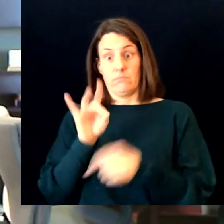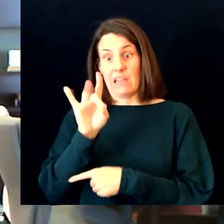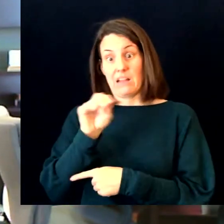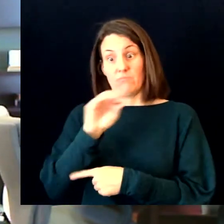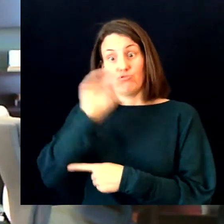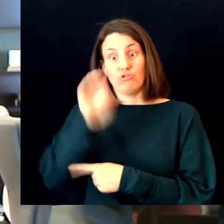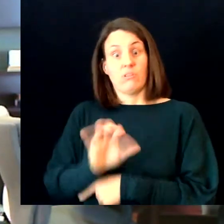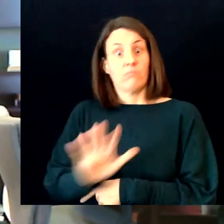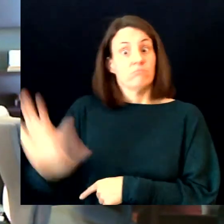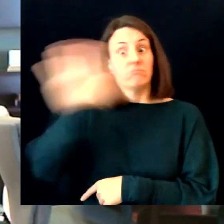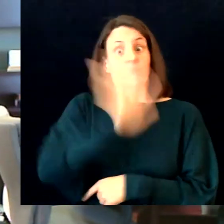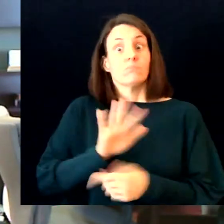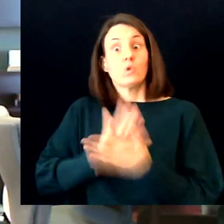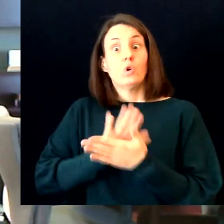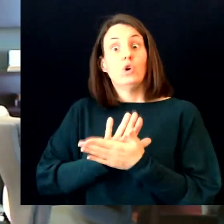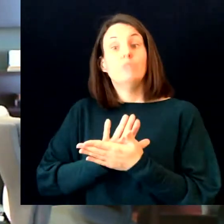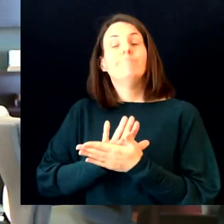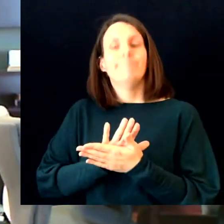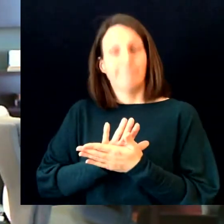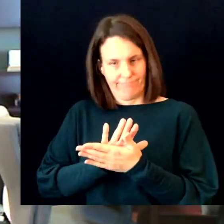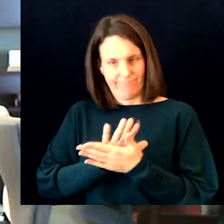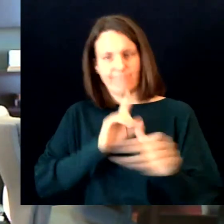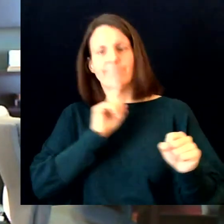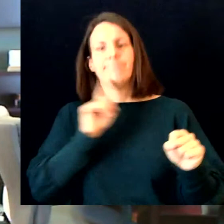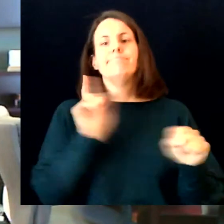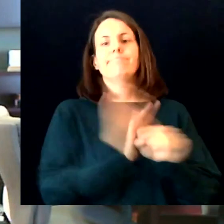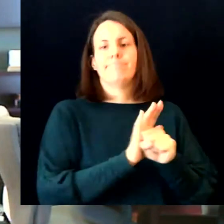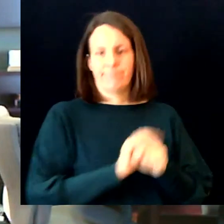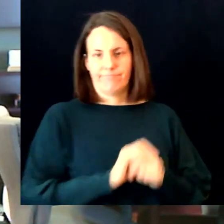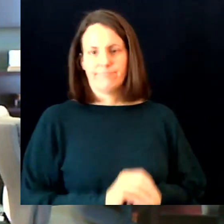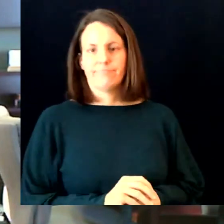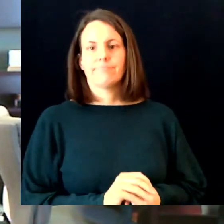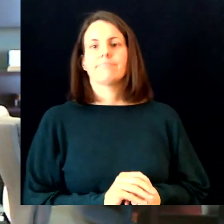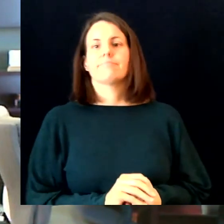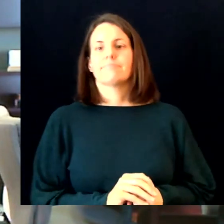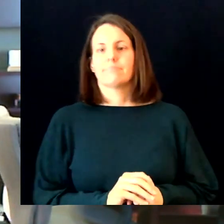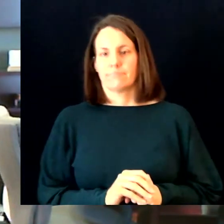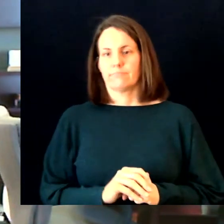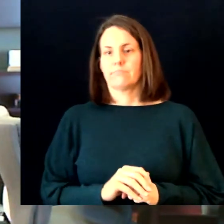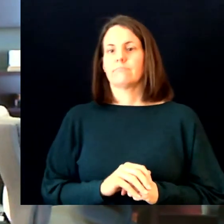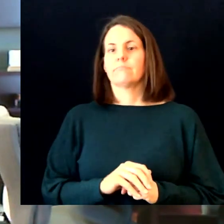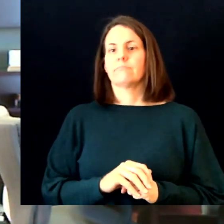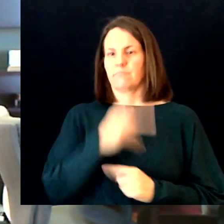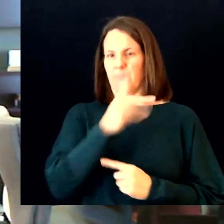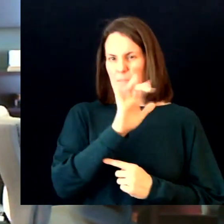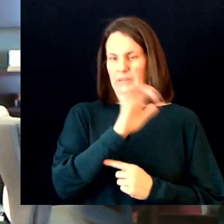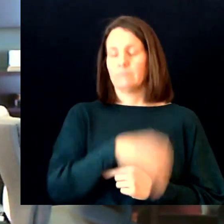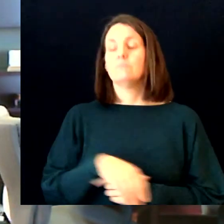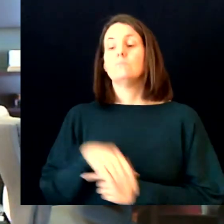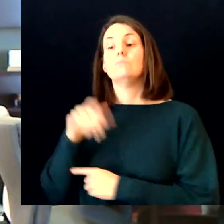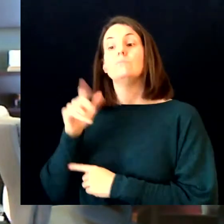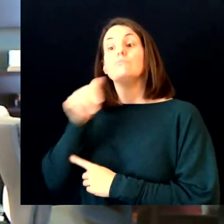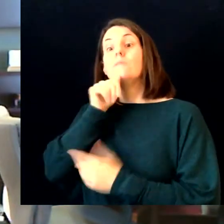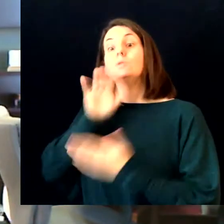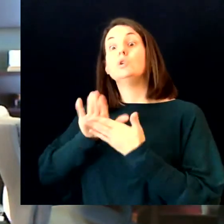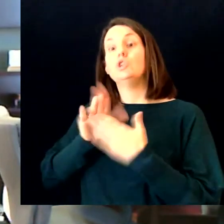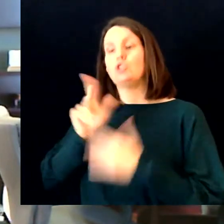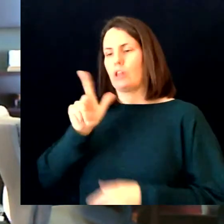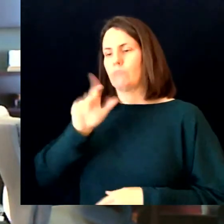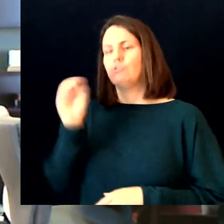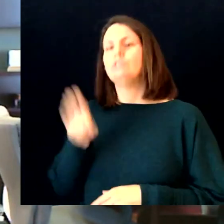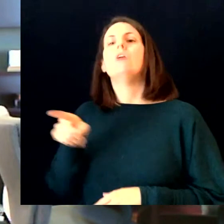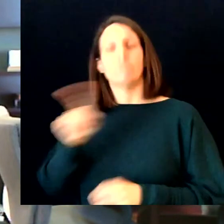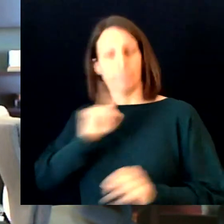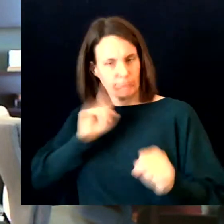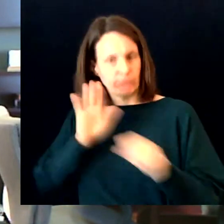private schools. In addition, we encourage schools to offer on-site vaccination and booster clinics, especially during